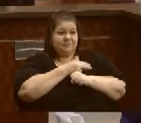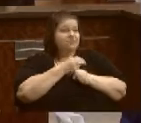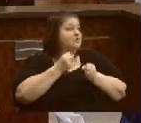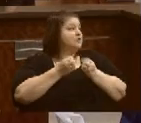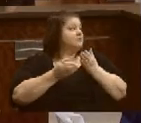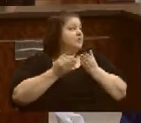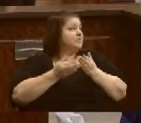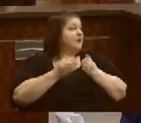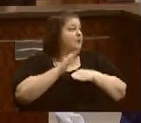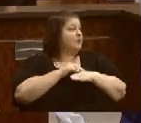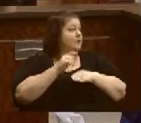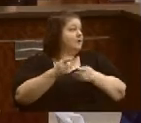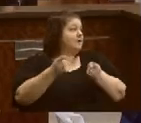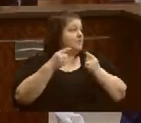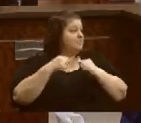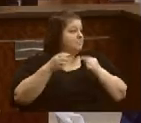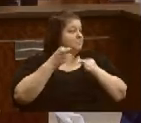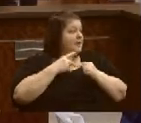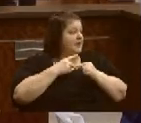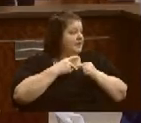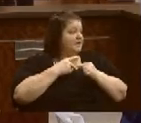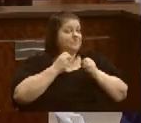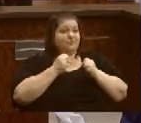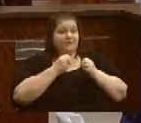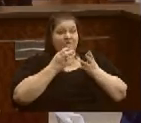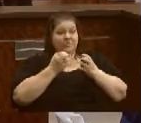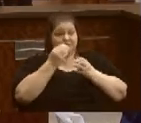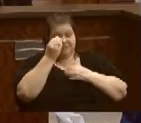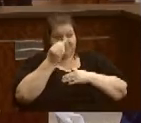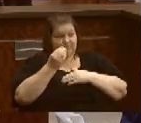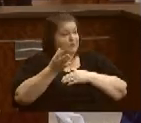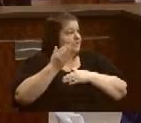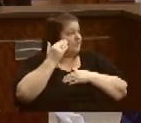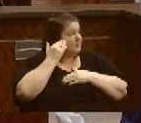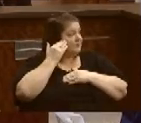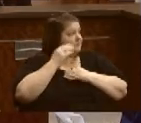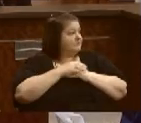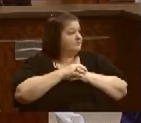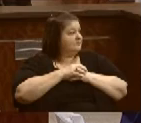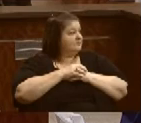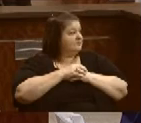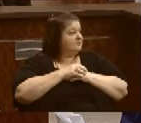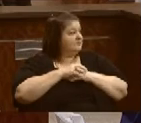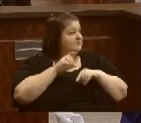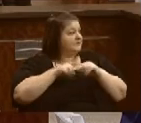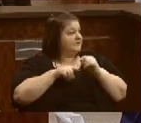you back. So I want you to be aware of that. I can't believe it. Dr. Mazzini would not believe it.